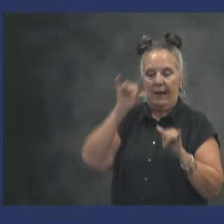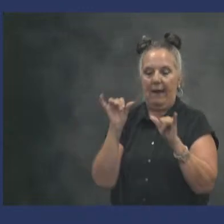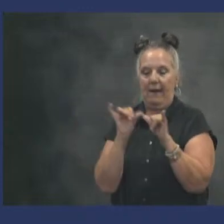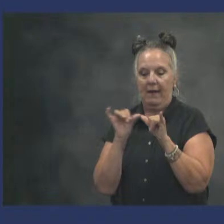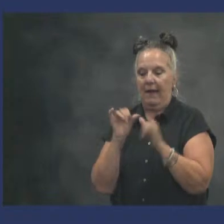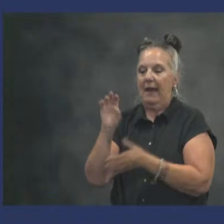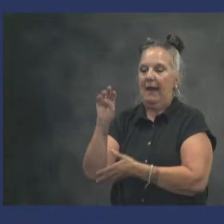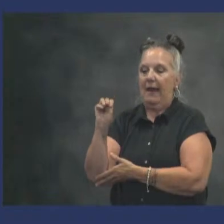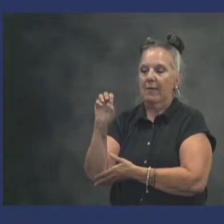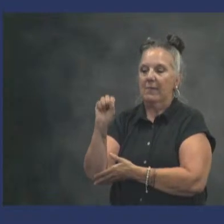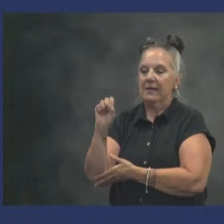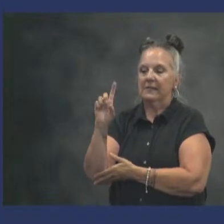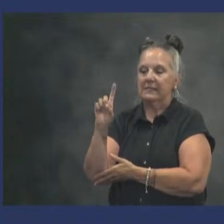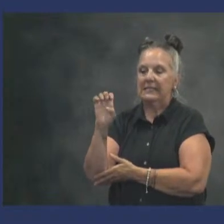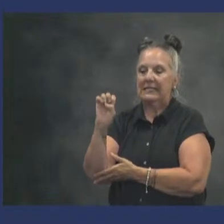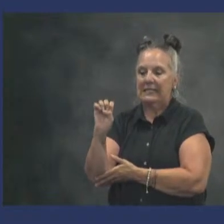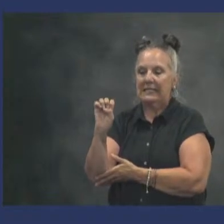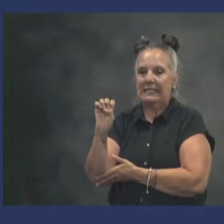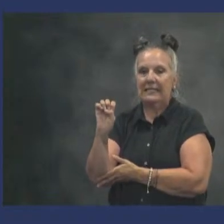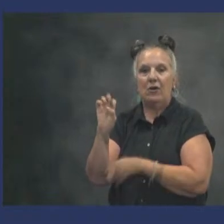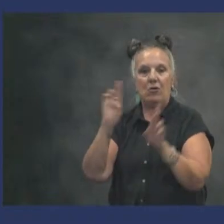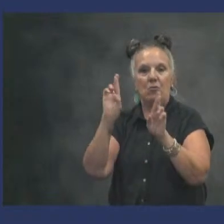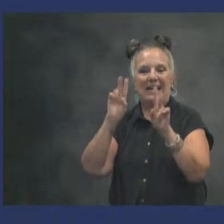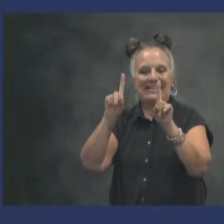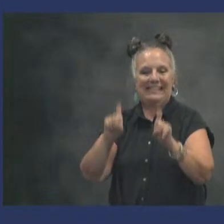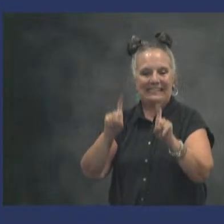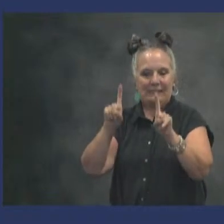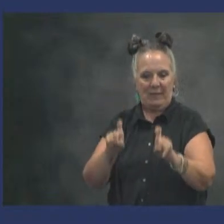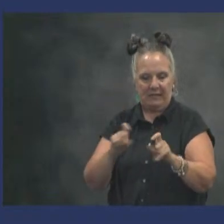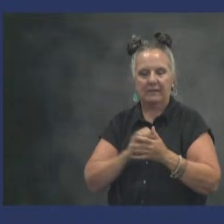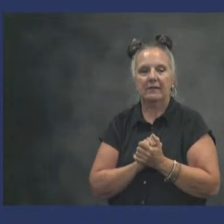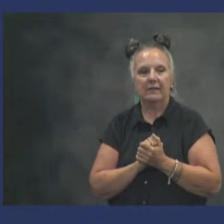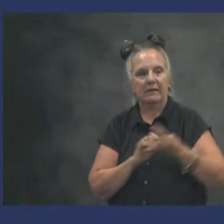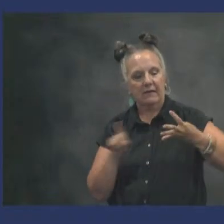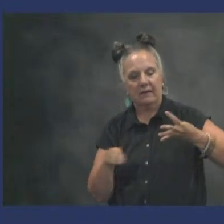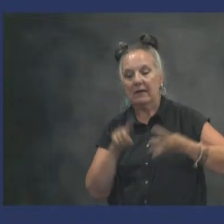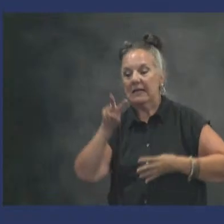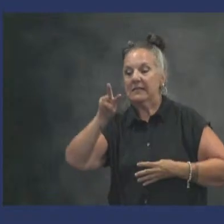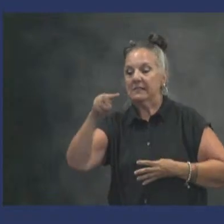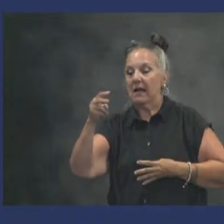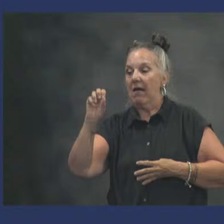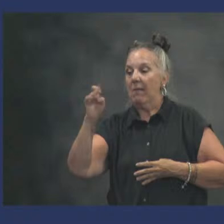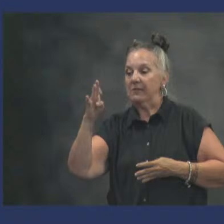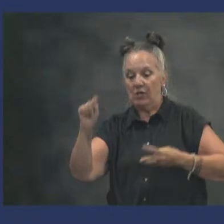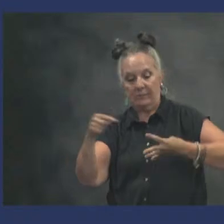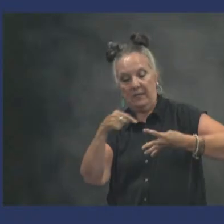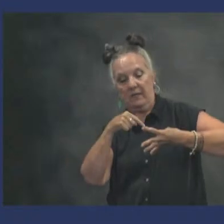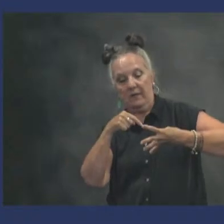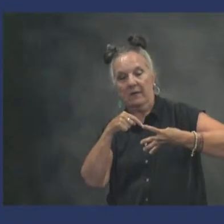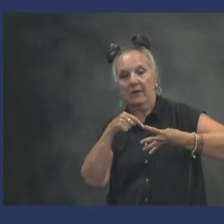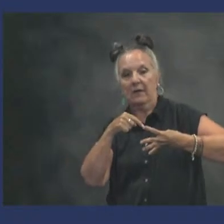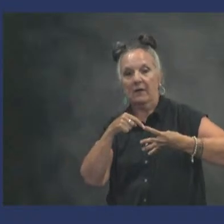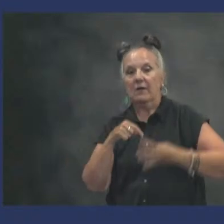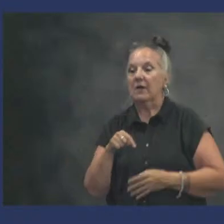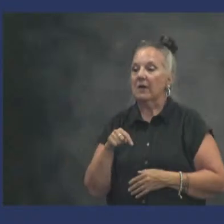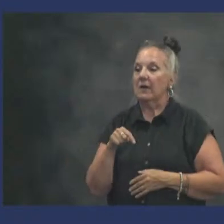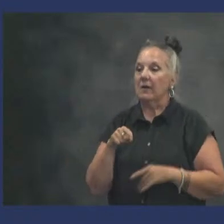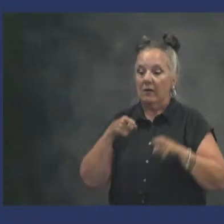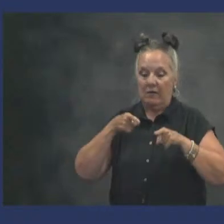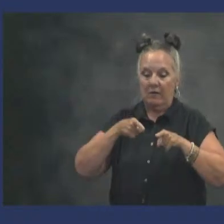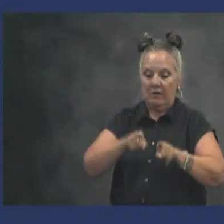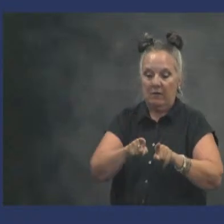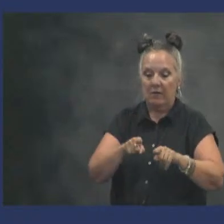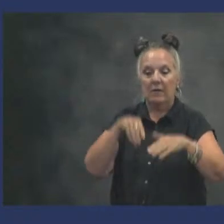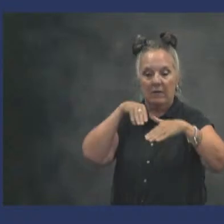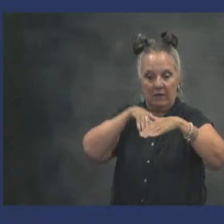the MSDE readiness assessment. The second objective is to increase the rate of students on track for meeting the college